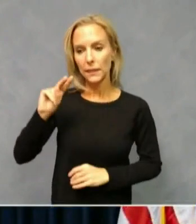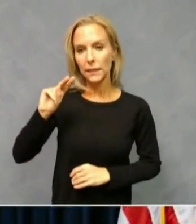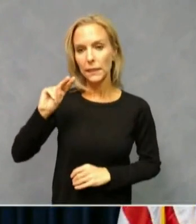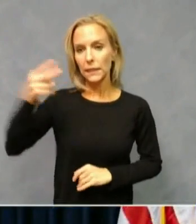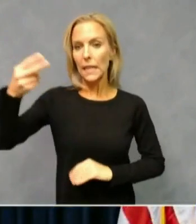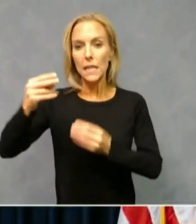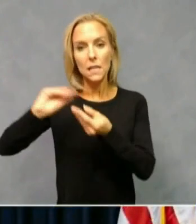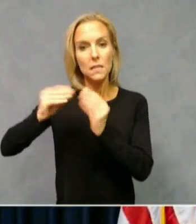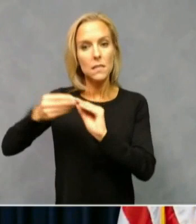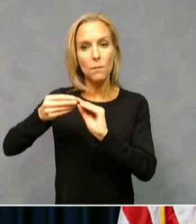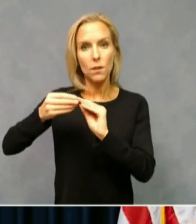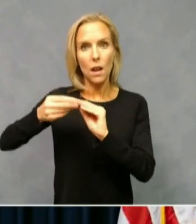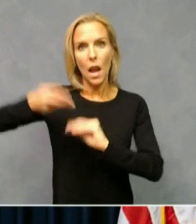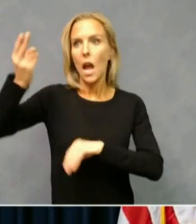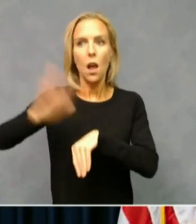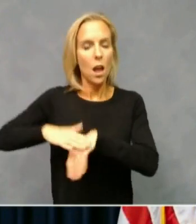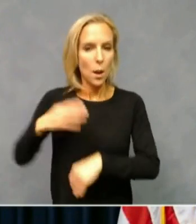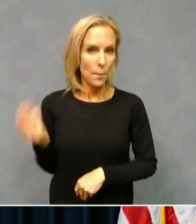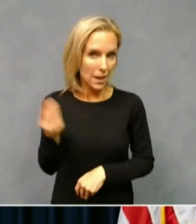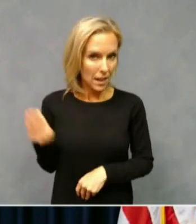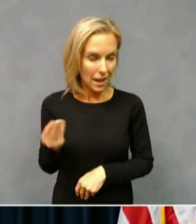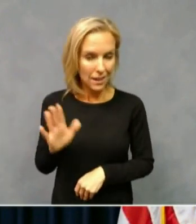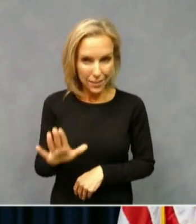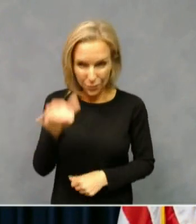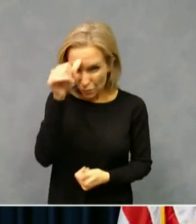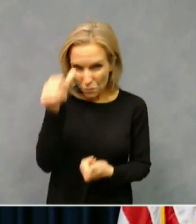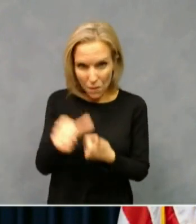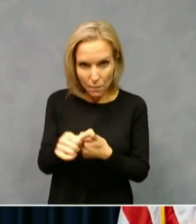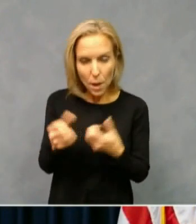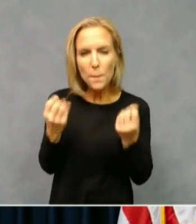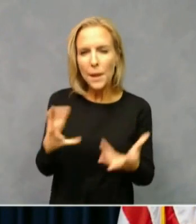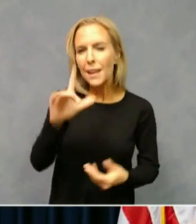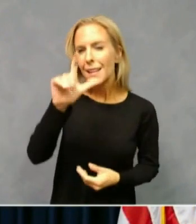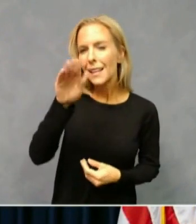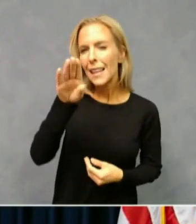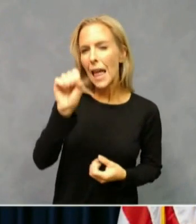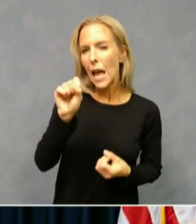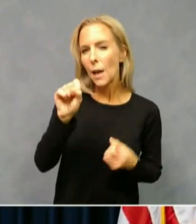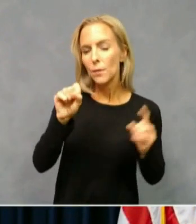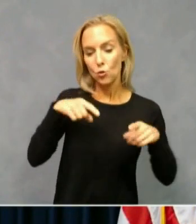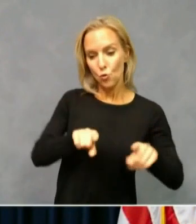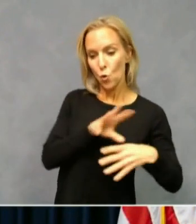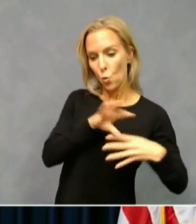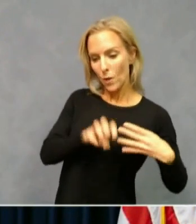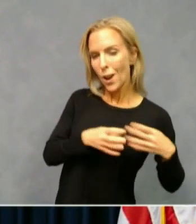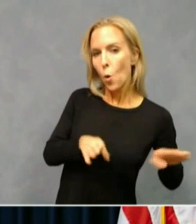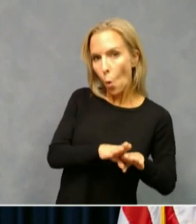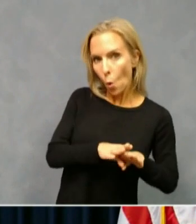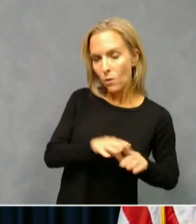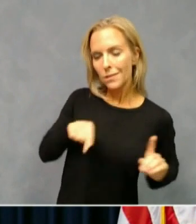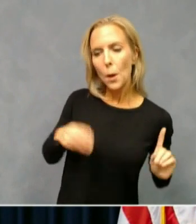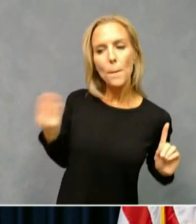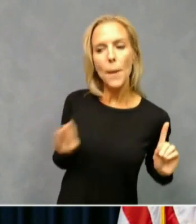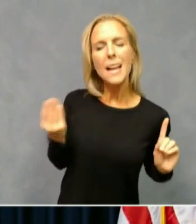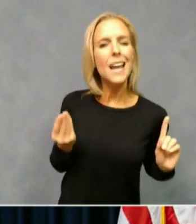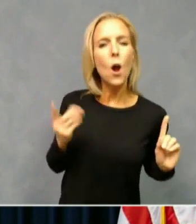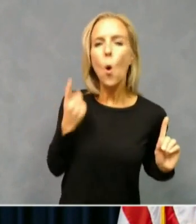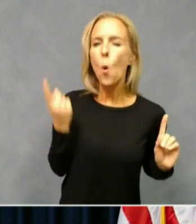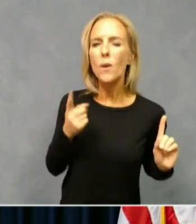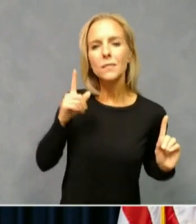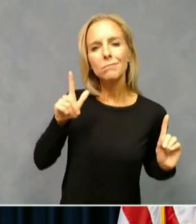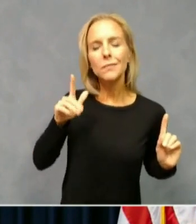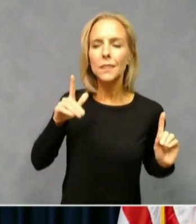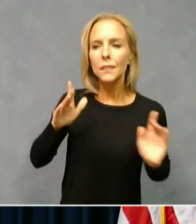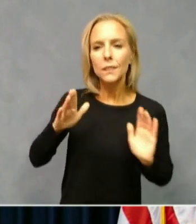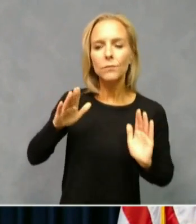Monday. Remember, a lot of labs are closed over the weekends. Mondays are always our lowest numbers, or typically our